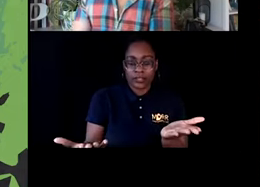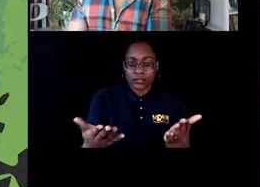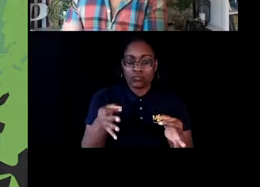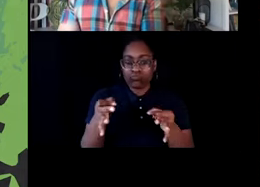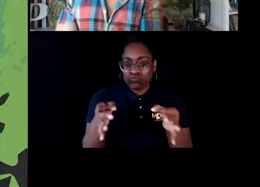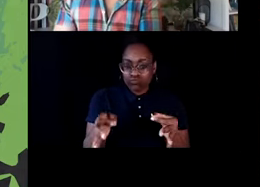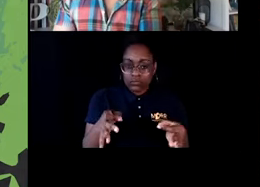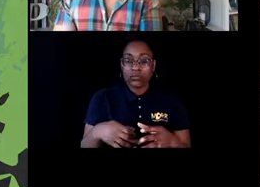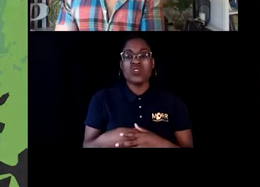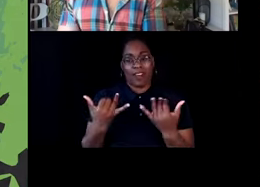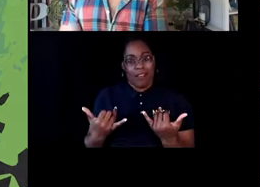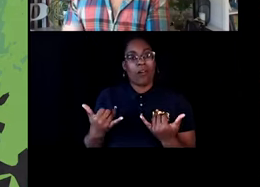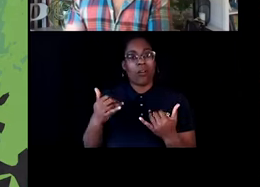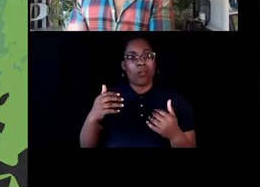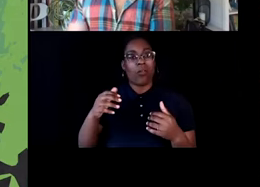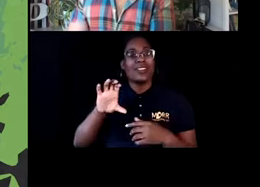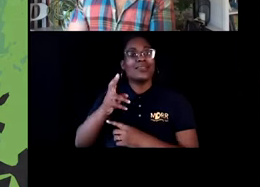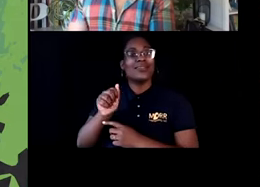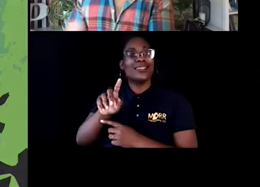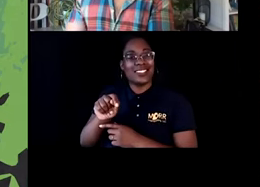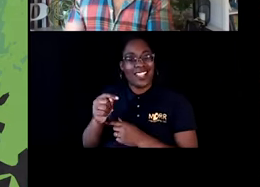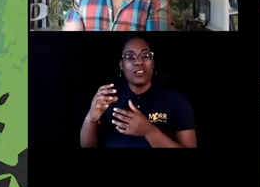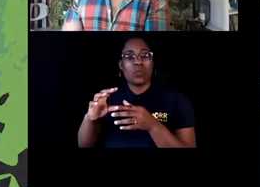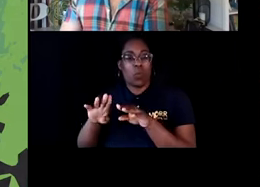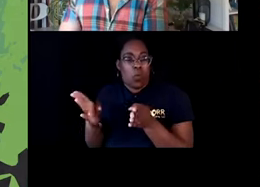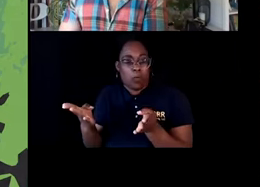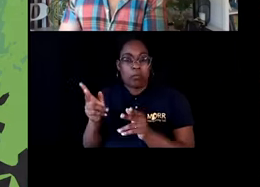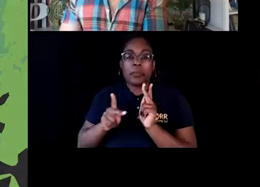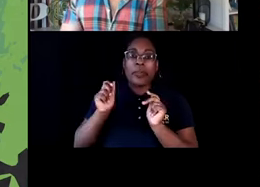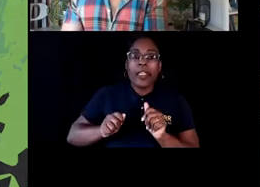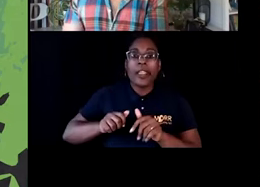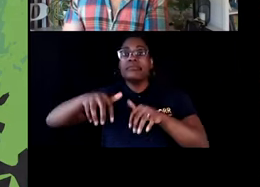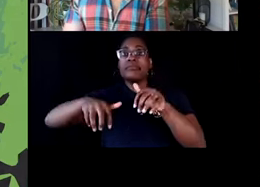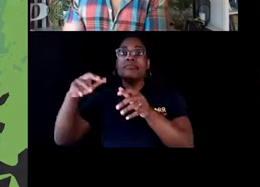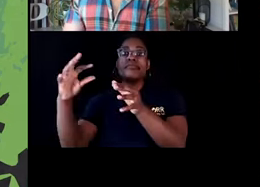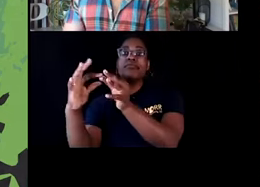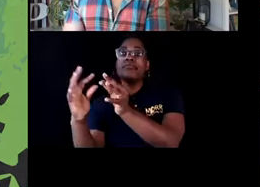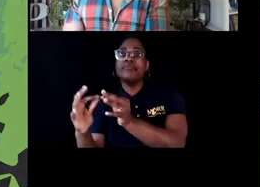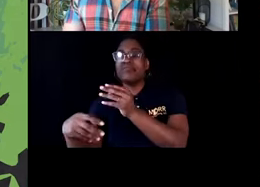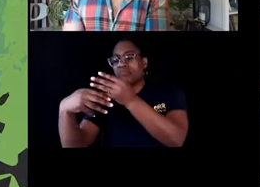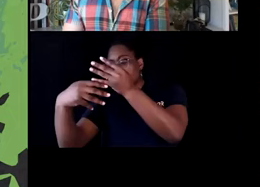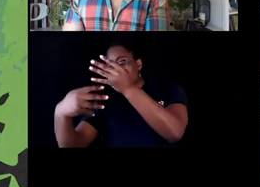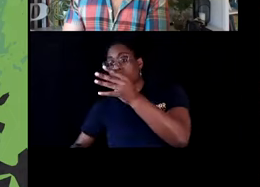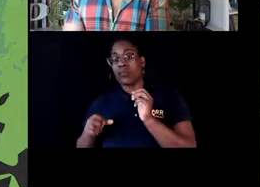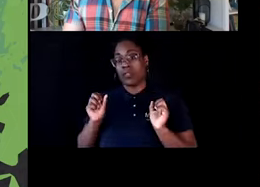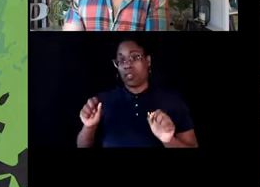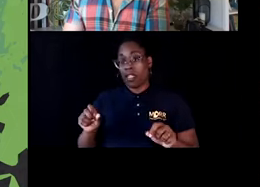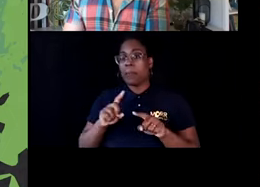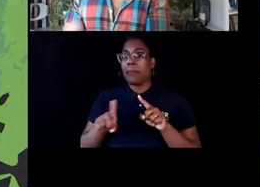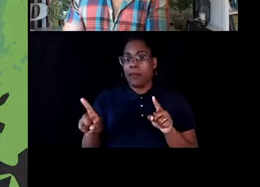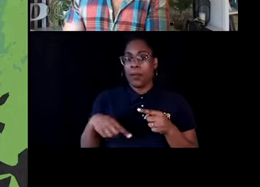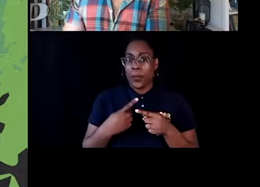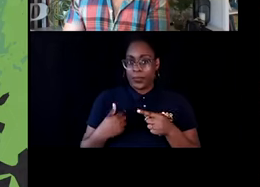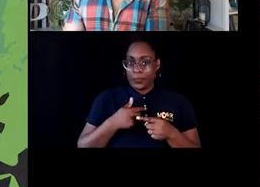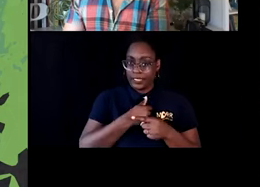once we finish our land acknowledgements, we'll close the chat and folks can feel free to chat the panelists